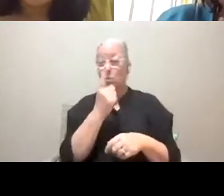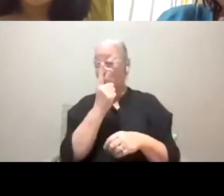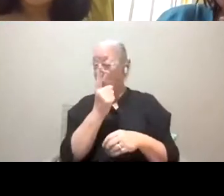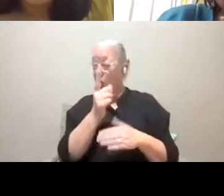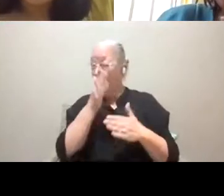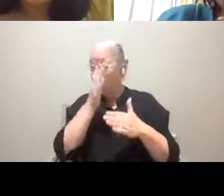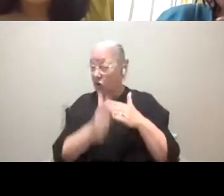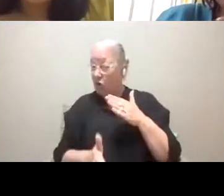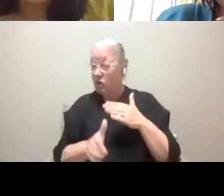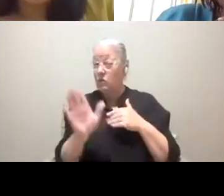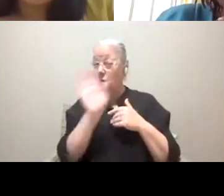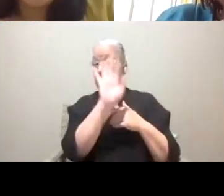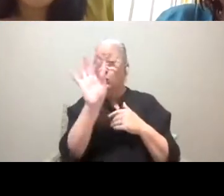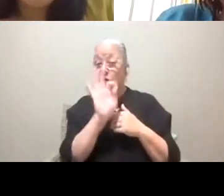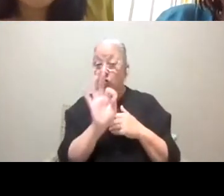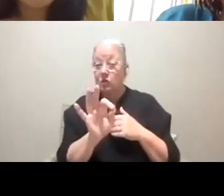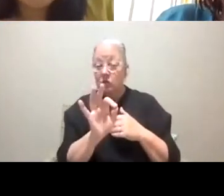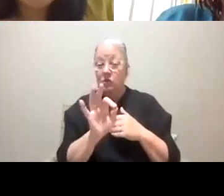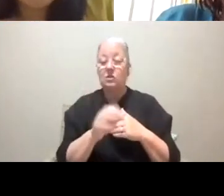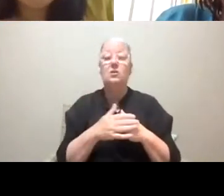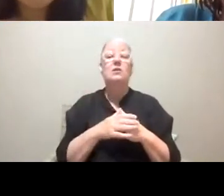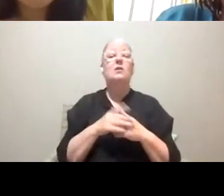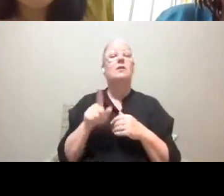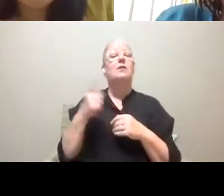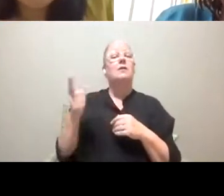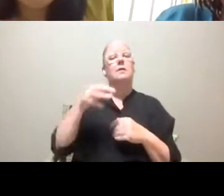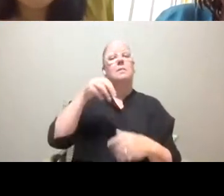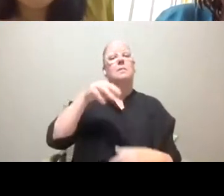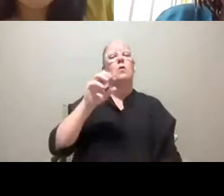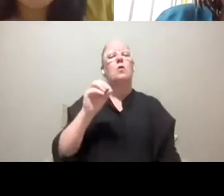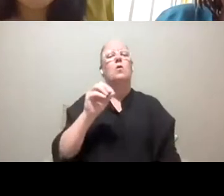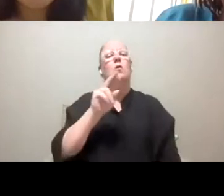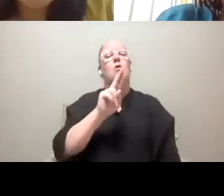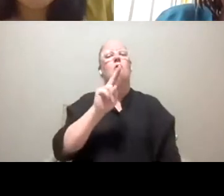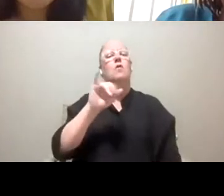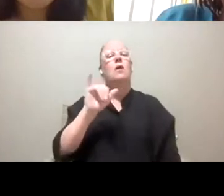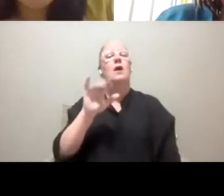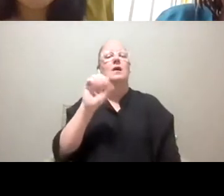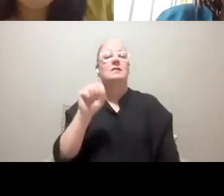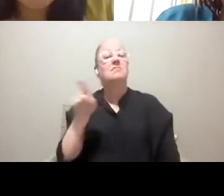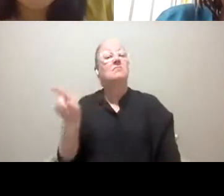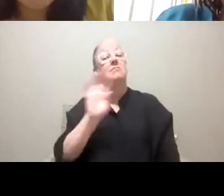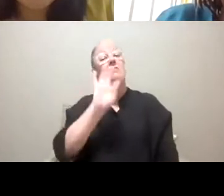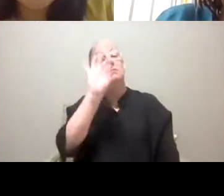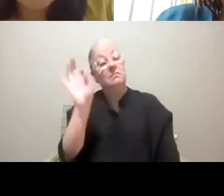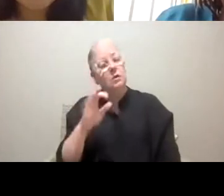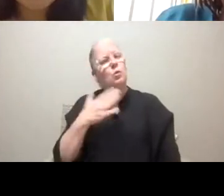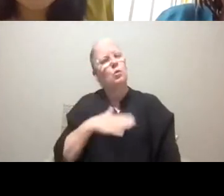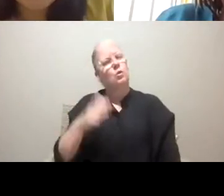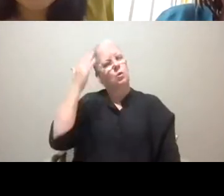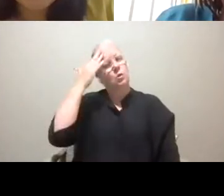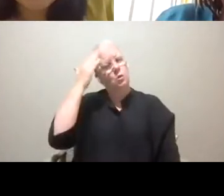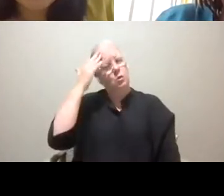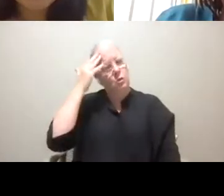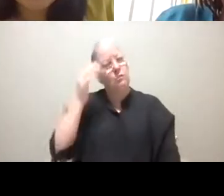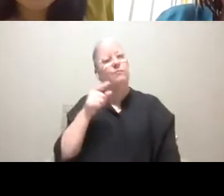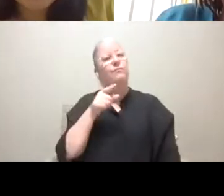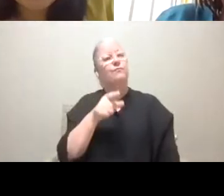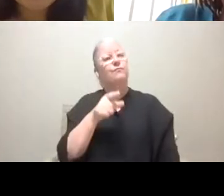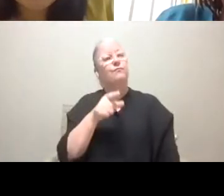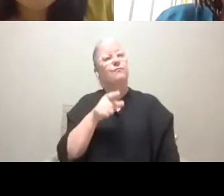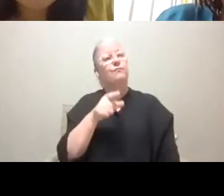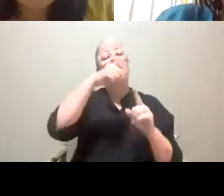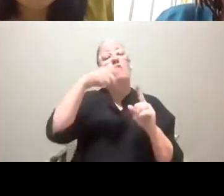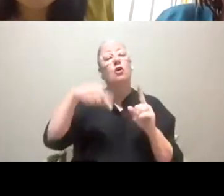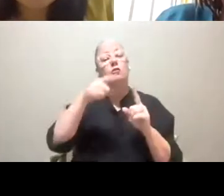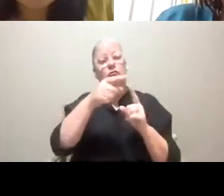one. Maurice says, is data being collected or rates of conviction?